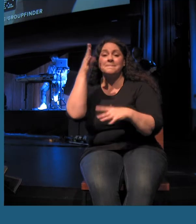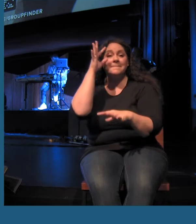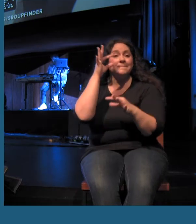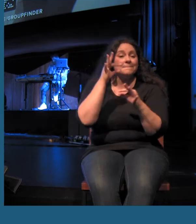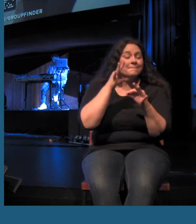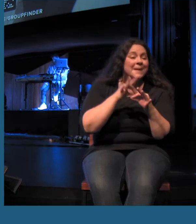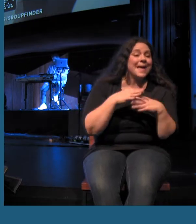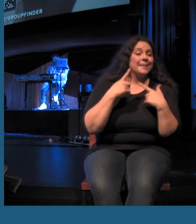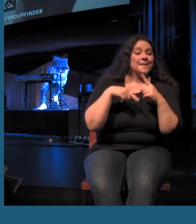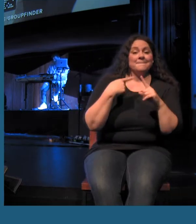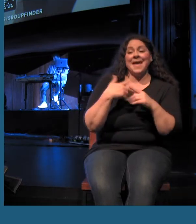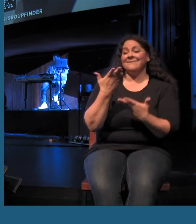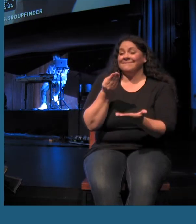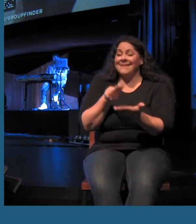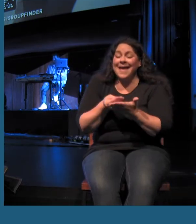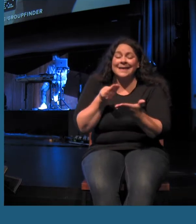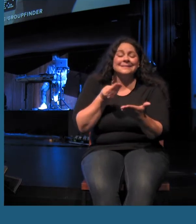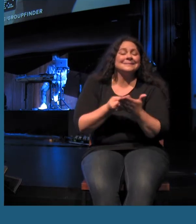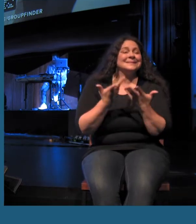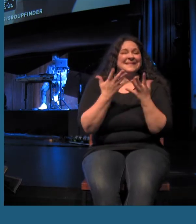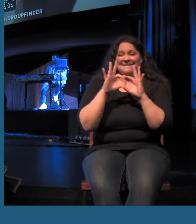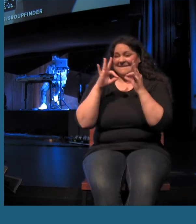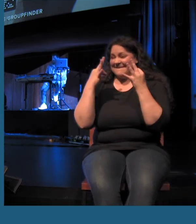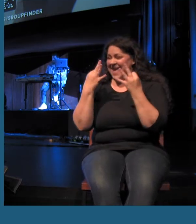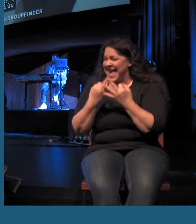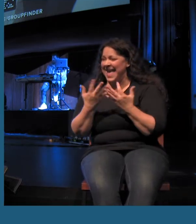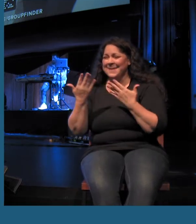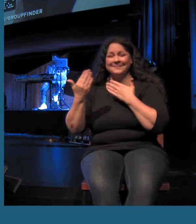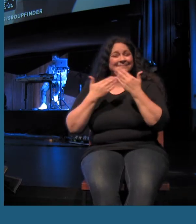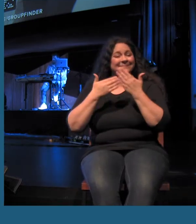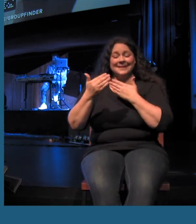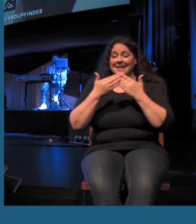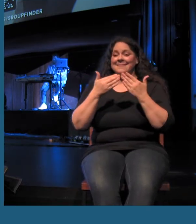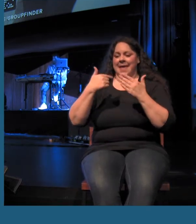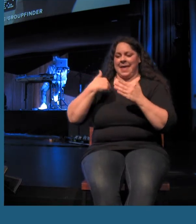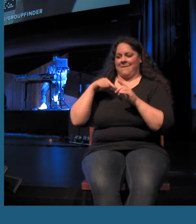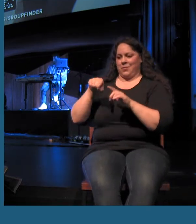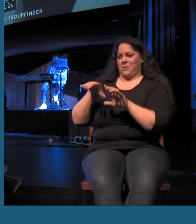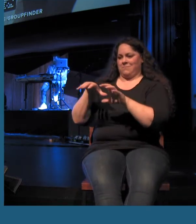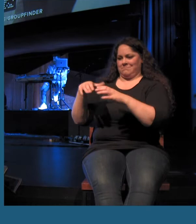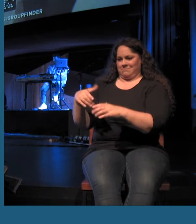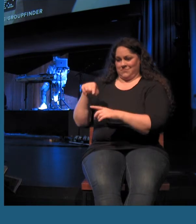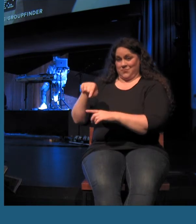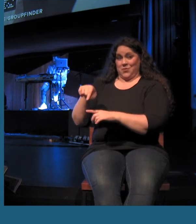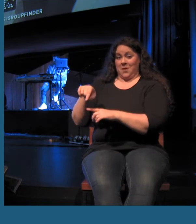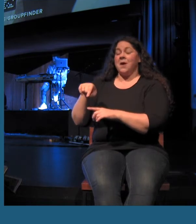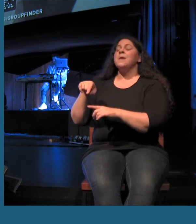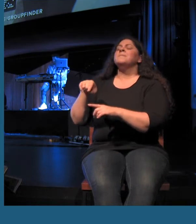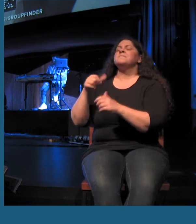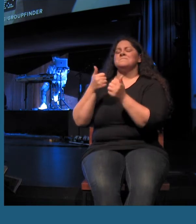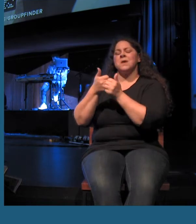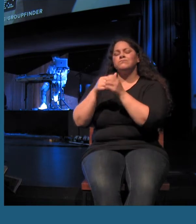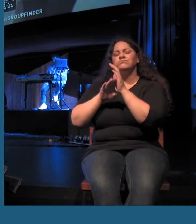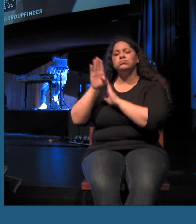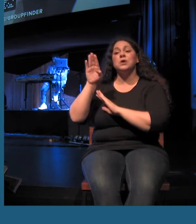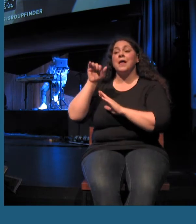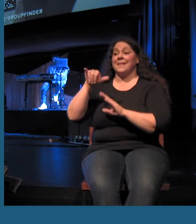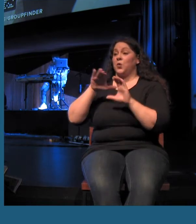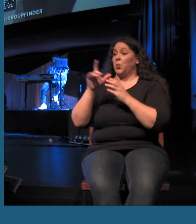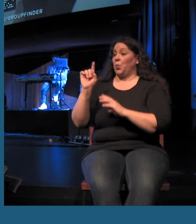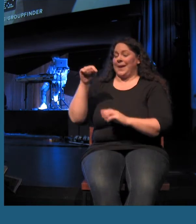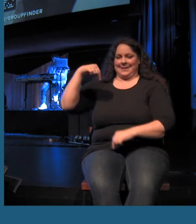or finances or something in your family, there's lots of different places to grow. So those groups usually meet